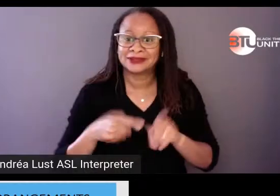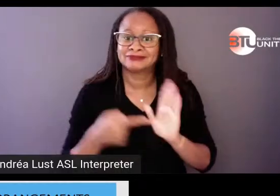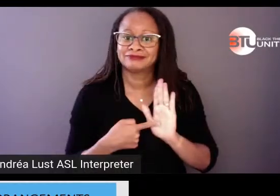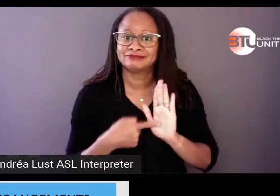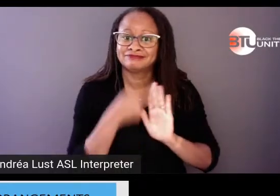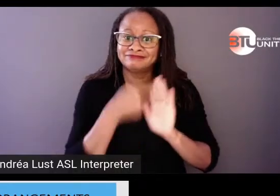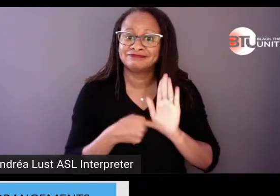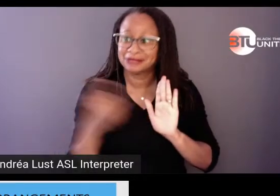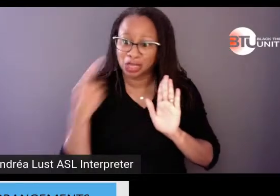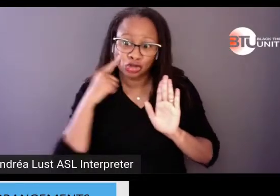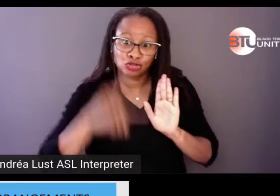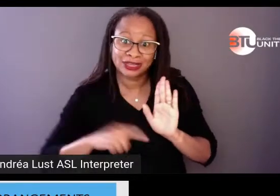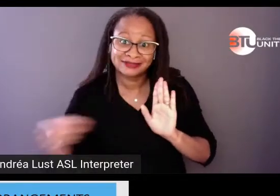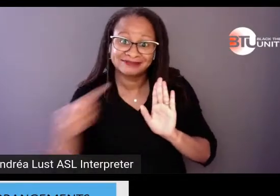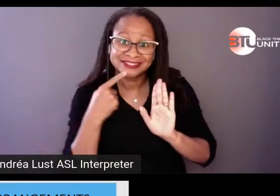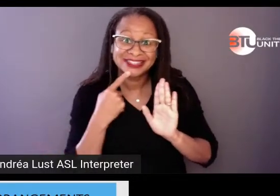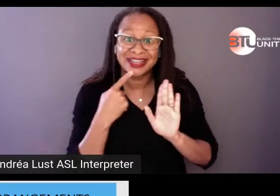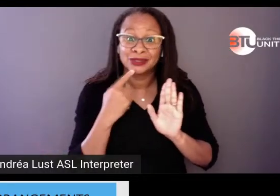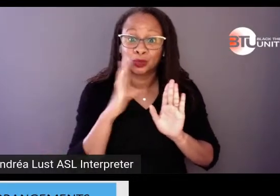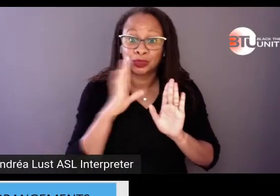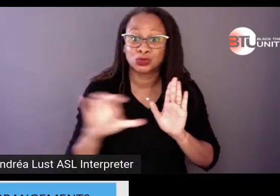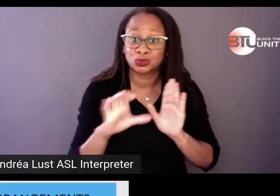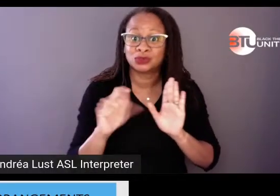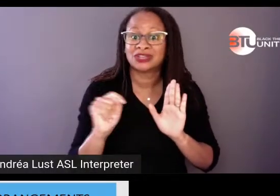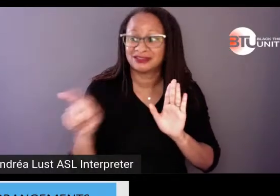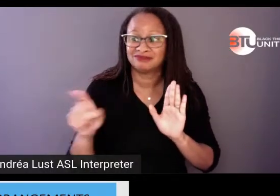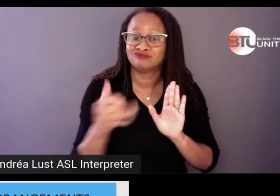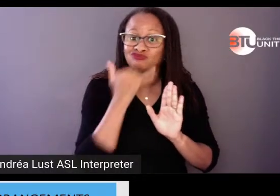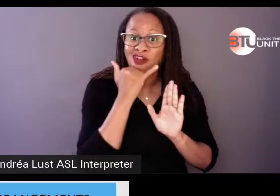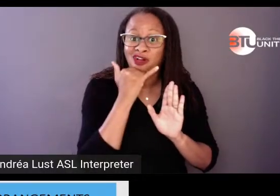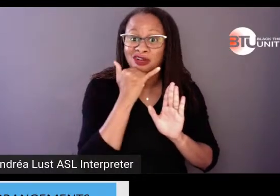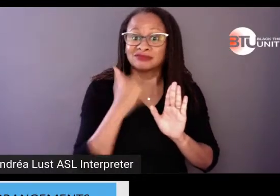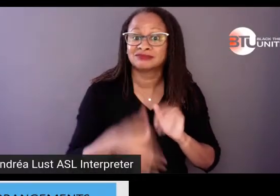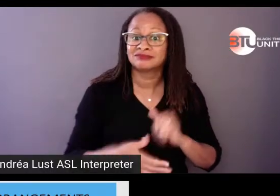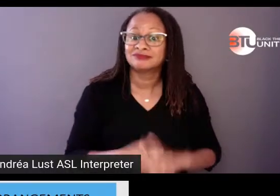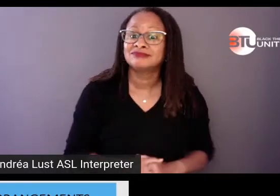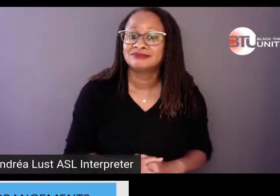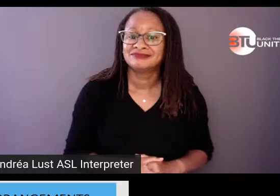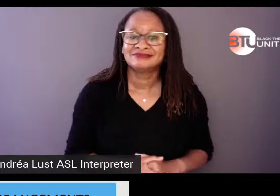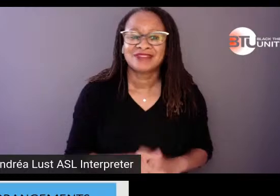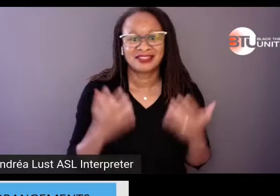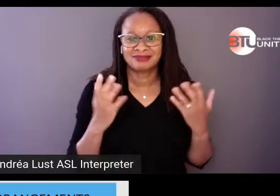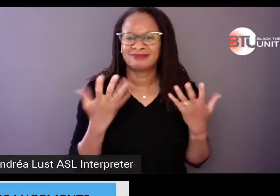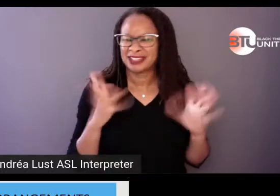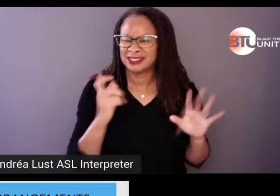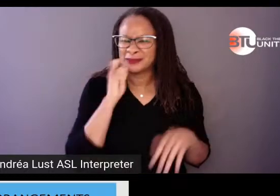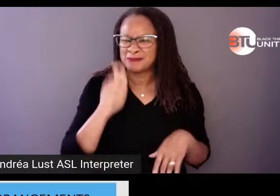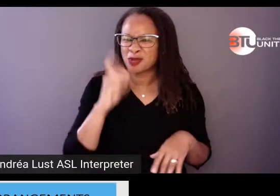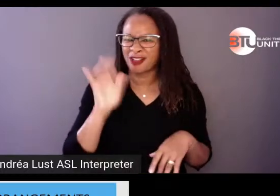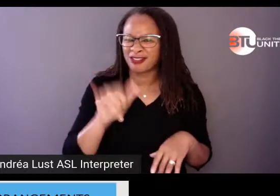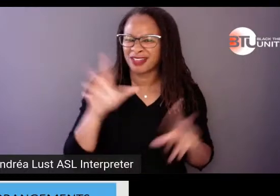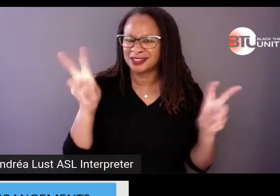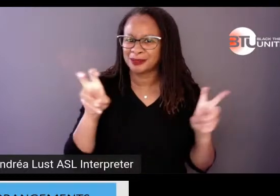verbal contract, our verbal arrangement, and they reneged on it. So that's all I'll say about that.